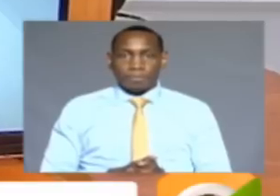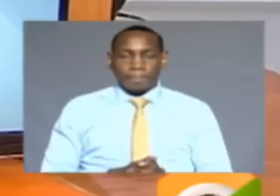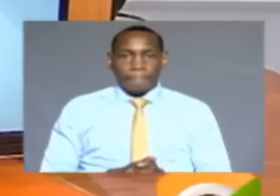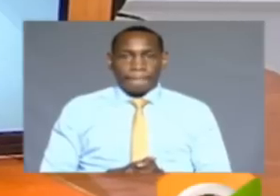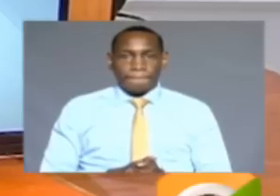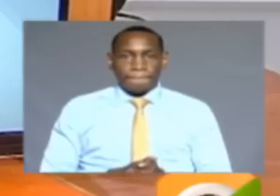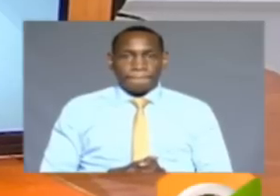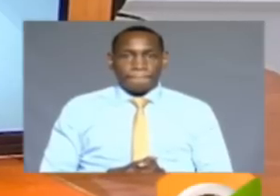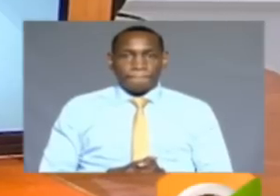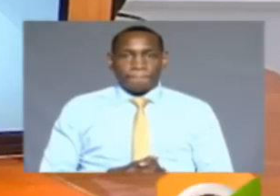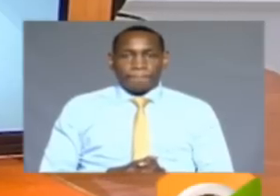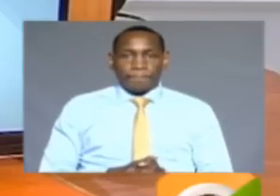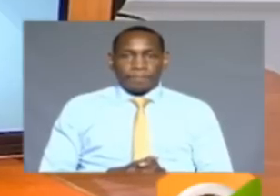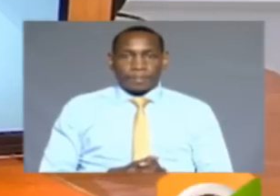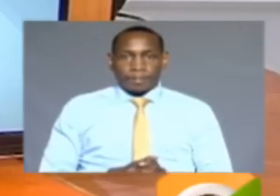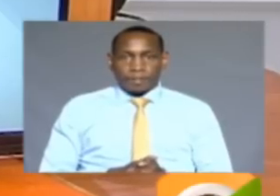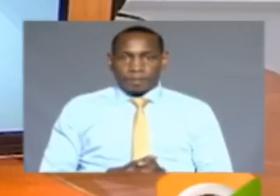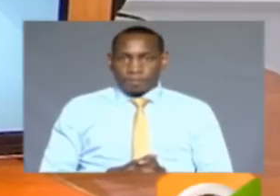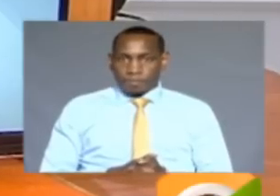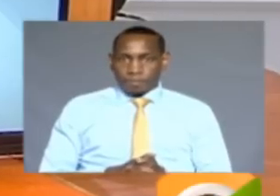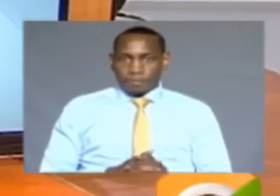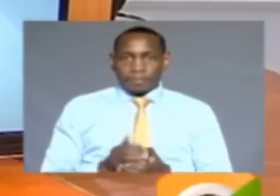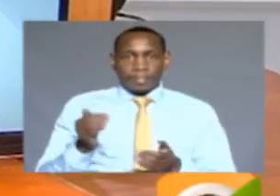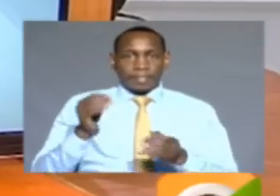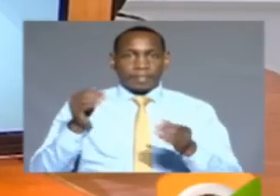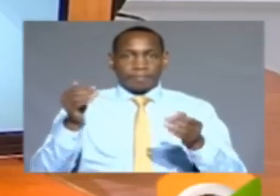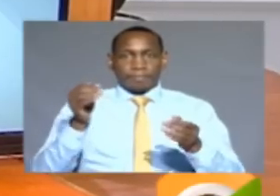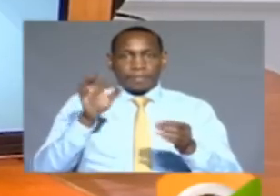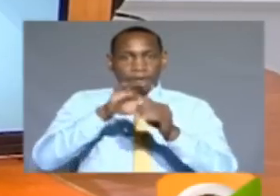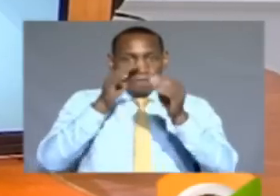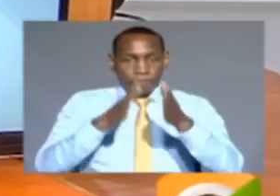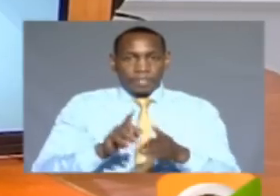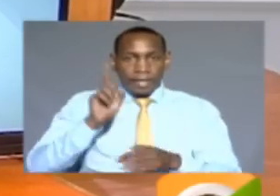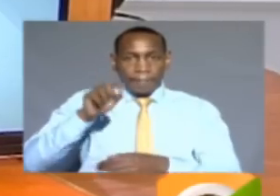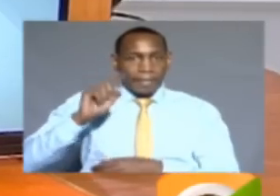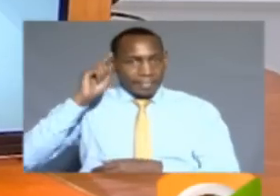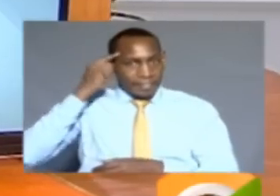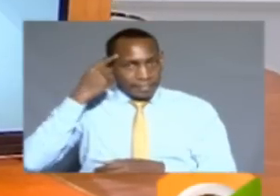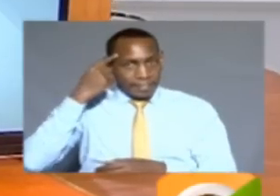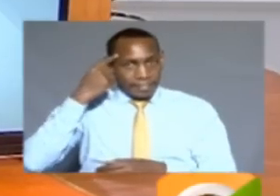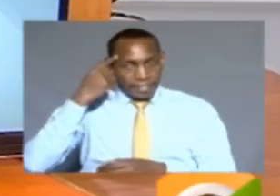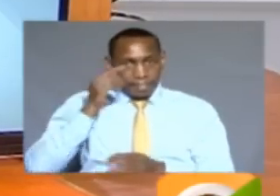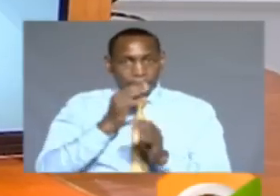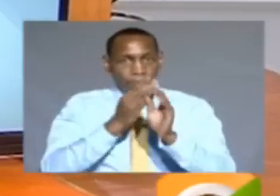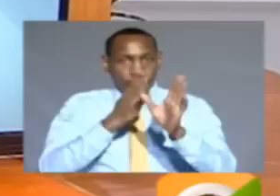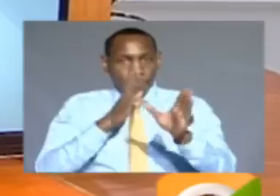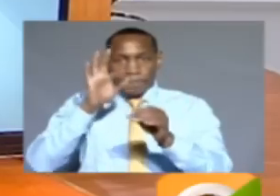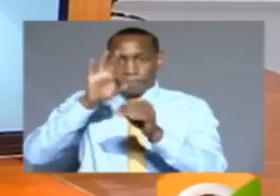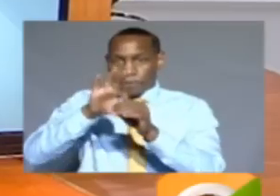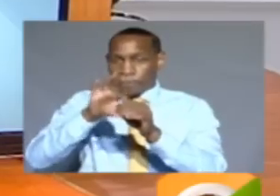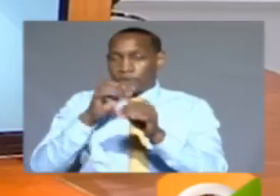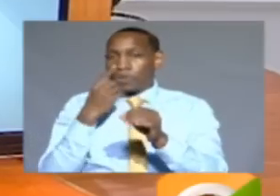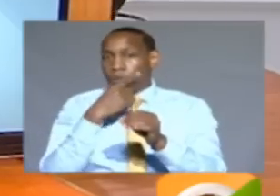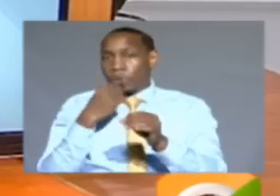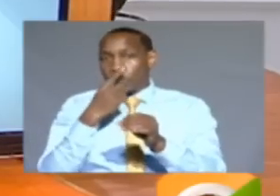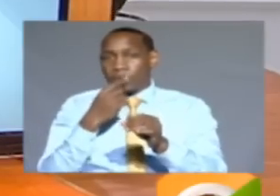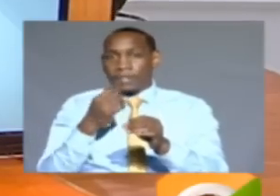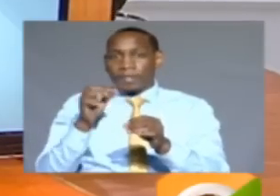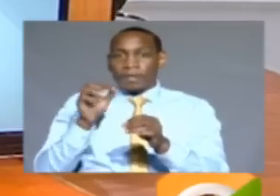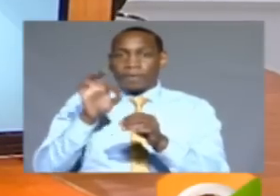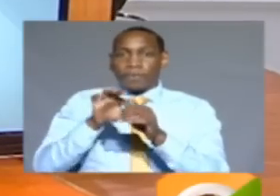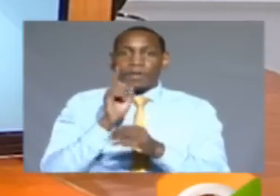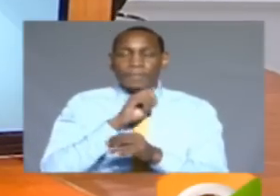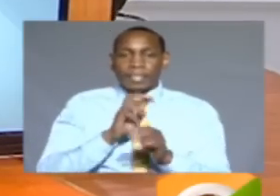thank you. Someone here is saying that it's electorate, electorate, electorate. We have to think about who we are queuing at 3 a.m. for to elect, because we have to elect